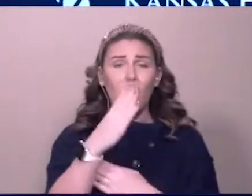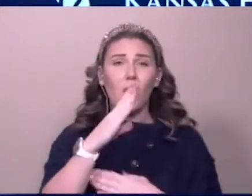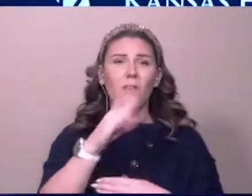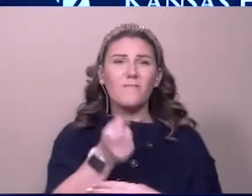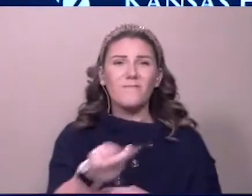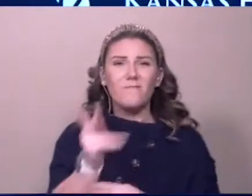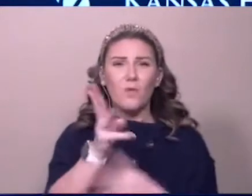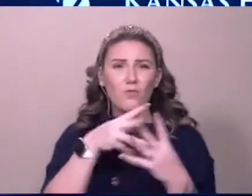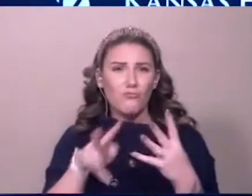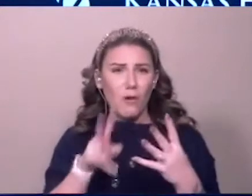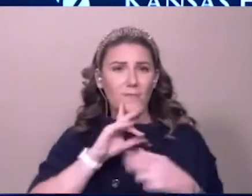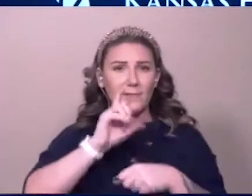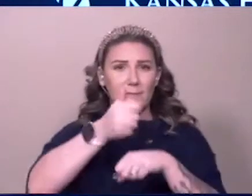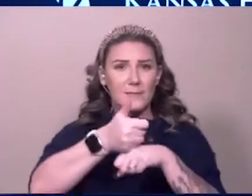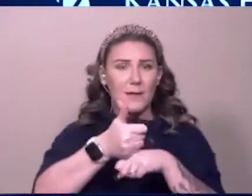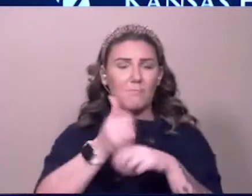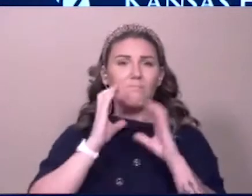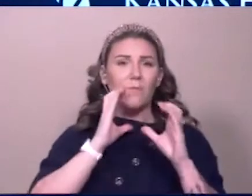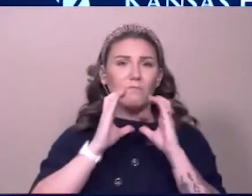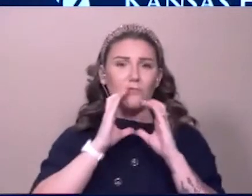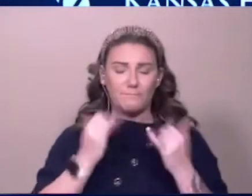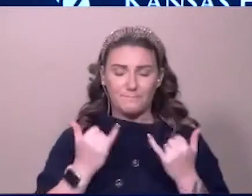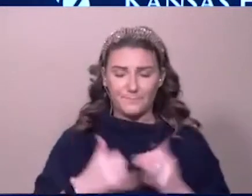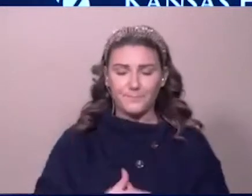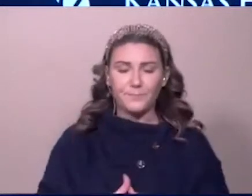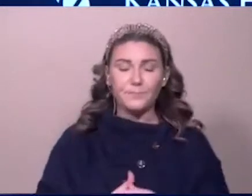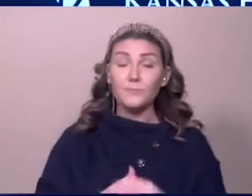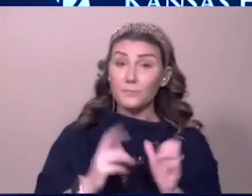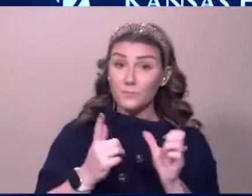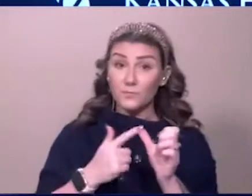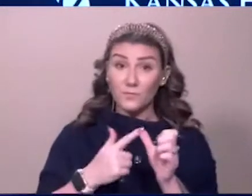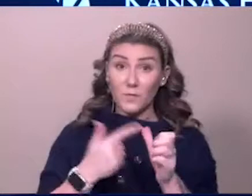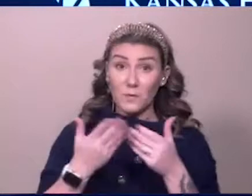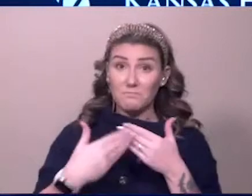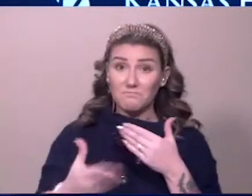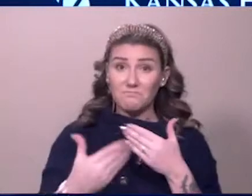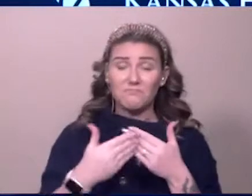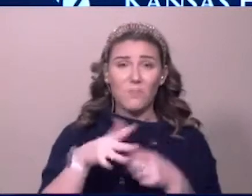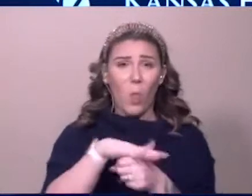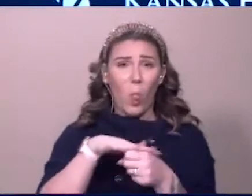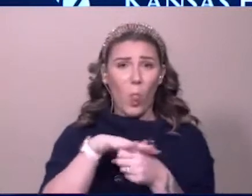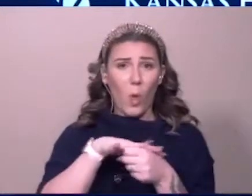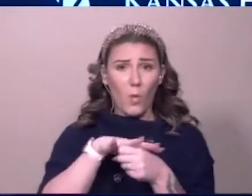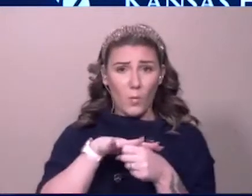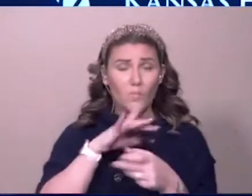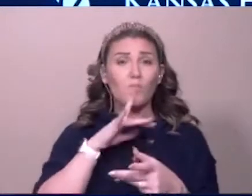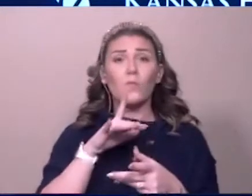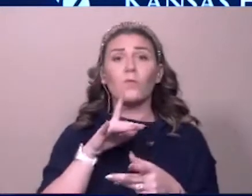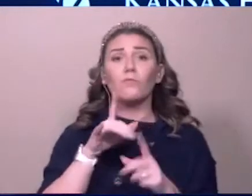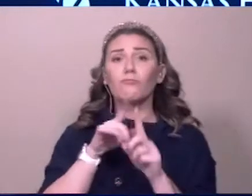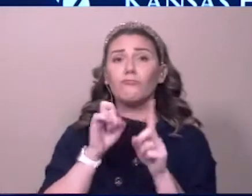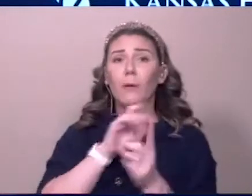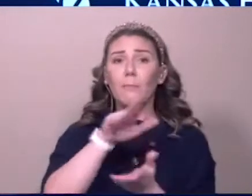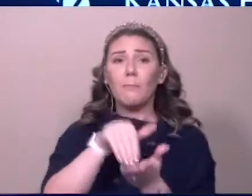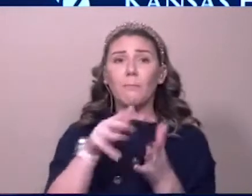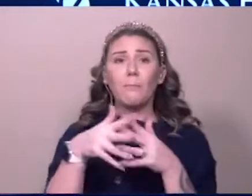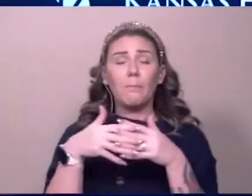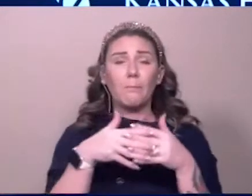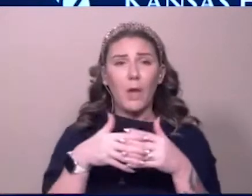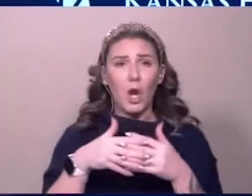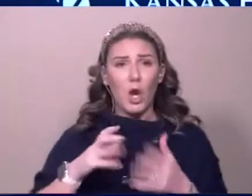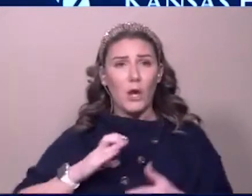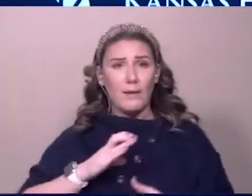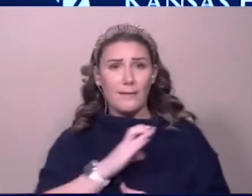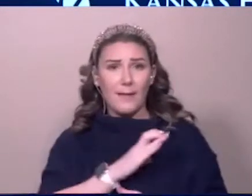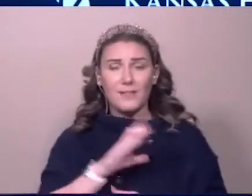graphics to set up our conversation. First, here we go from the local ones from the Mid-America Regional Council.